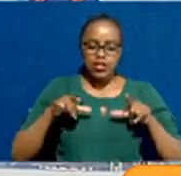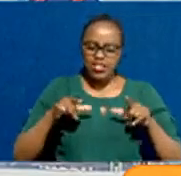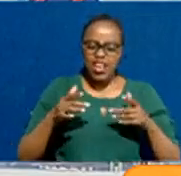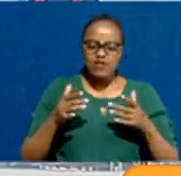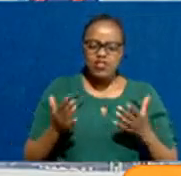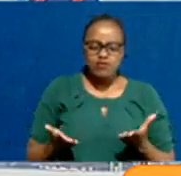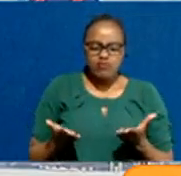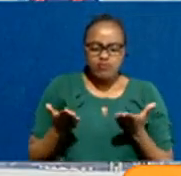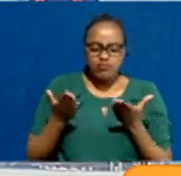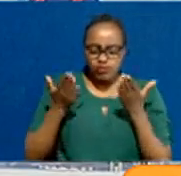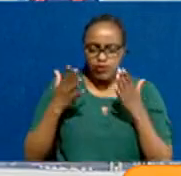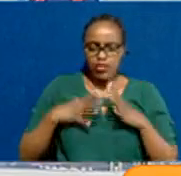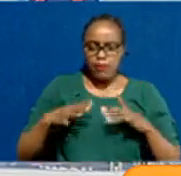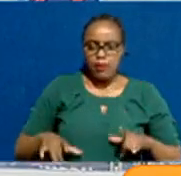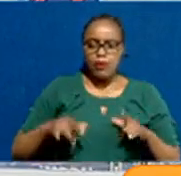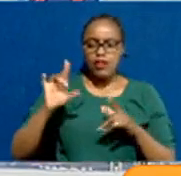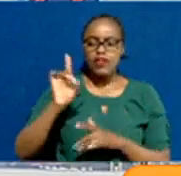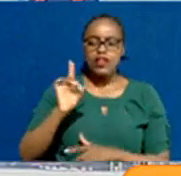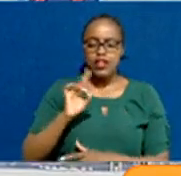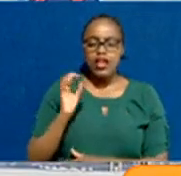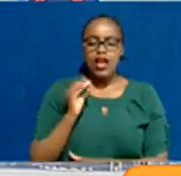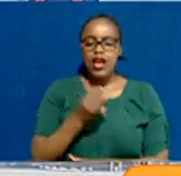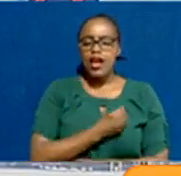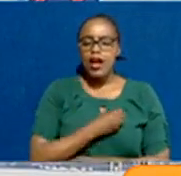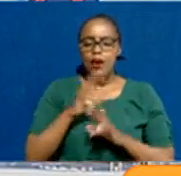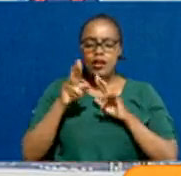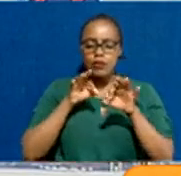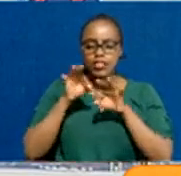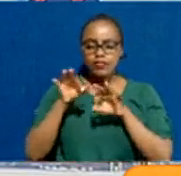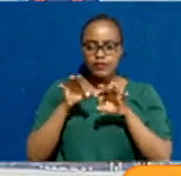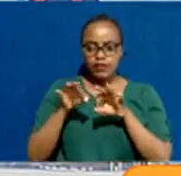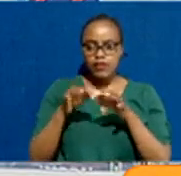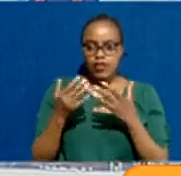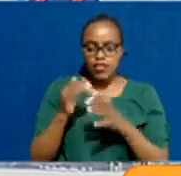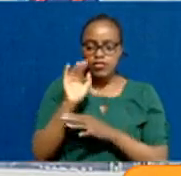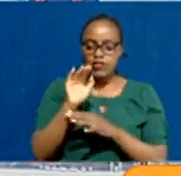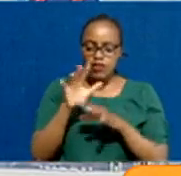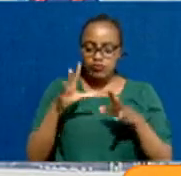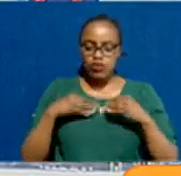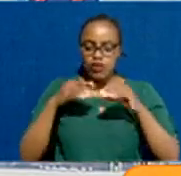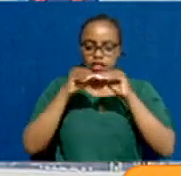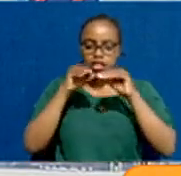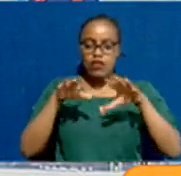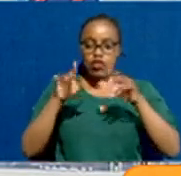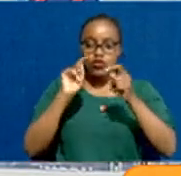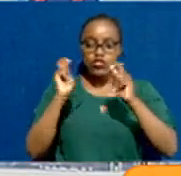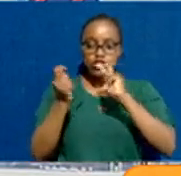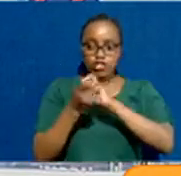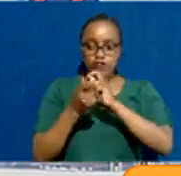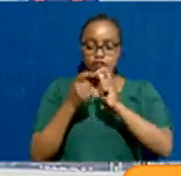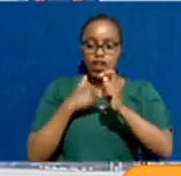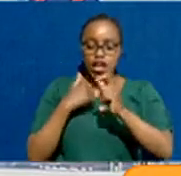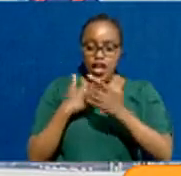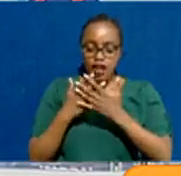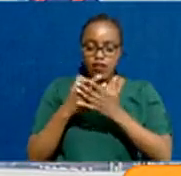of the capital's residents. As Serfine Achieng reports, calls for adoption of proposed devolution reforms marked the coming